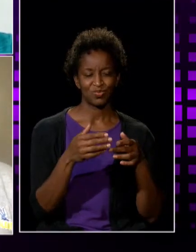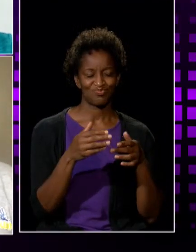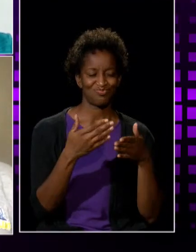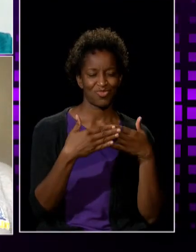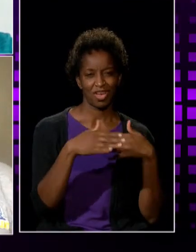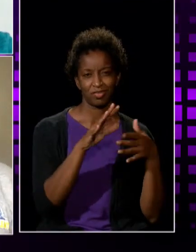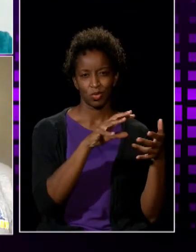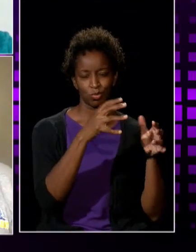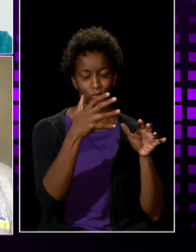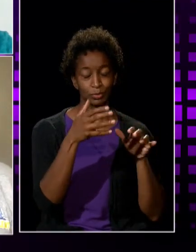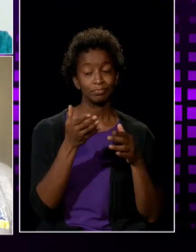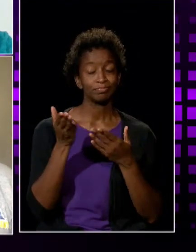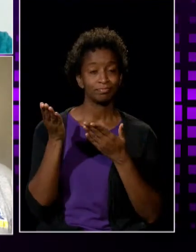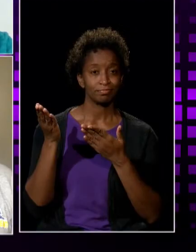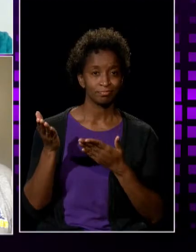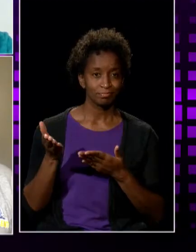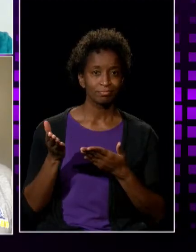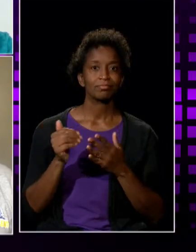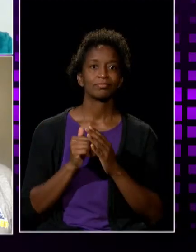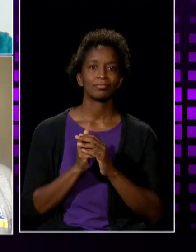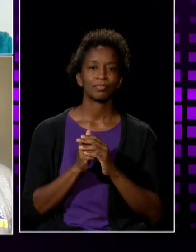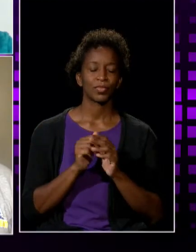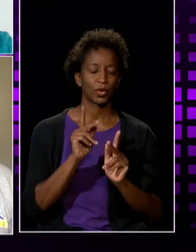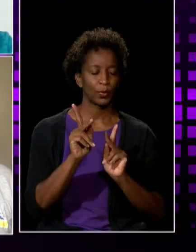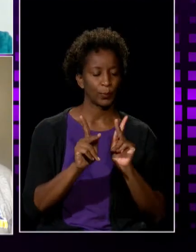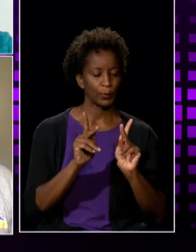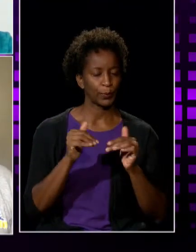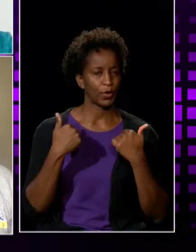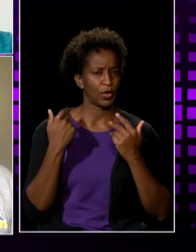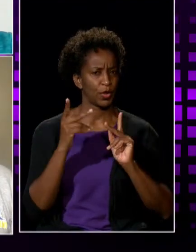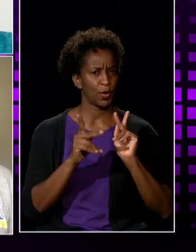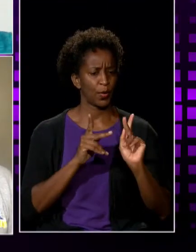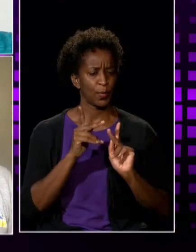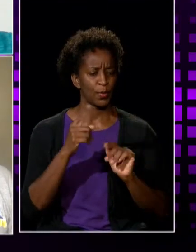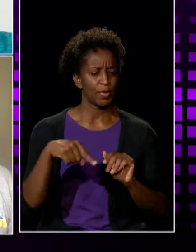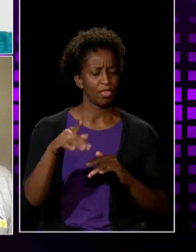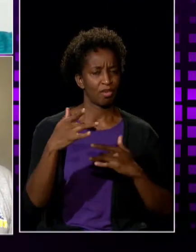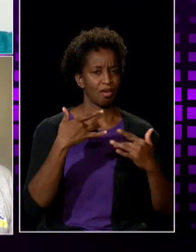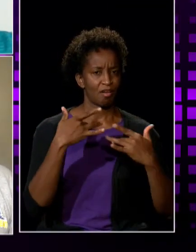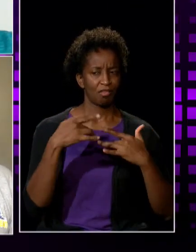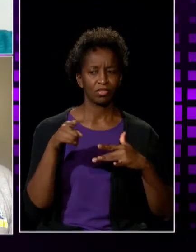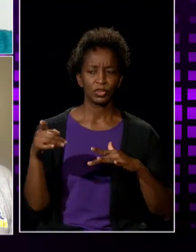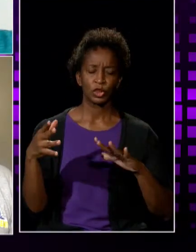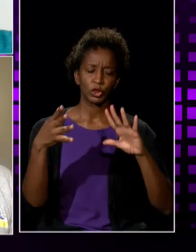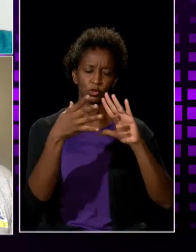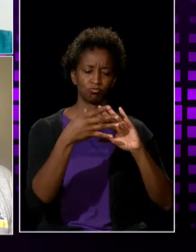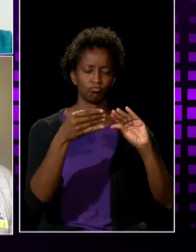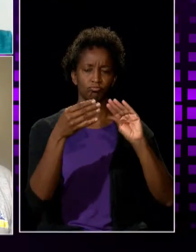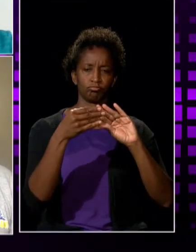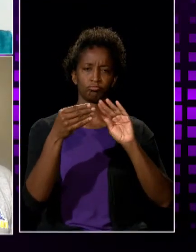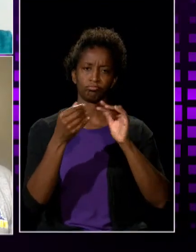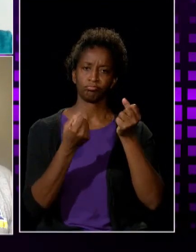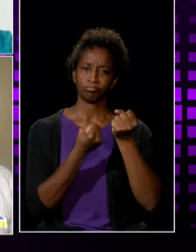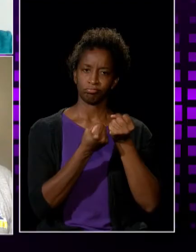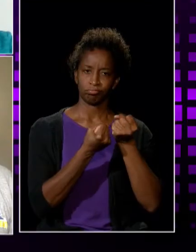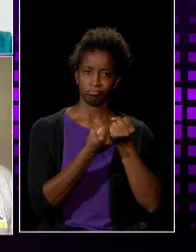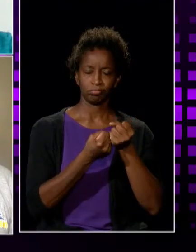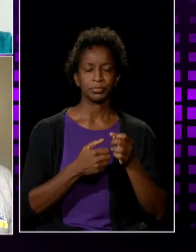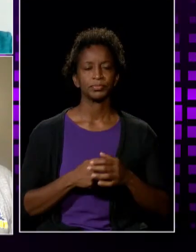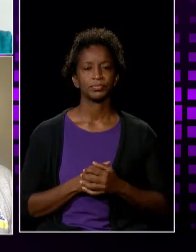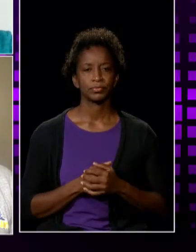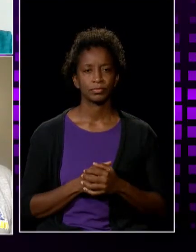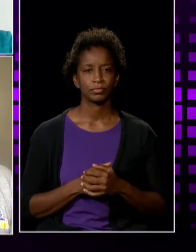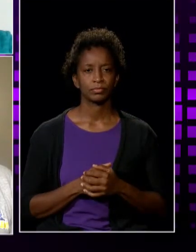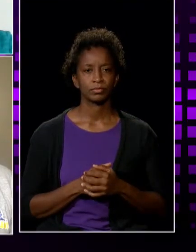youth advocate, student youth advocate, giving his voice to the multitudes of disadvantaged students in that realm